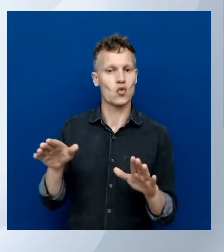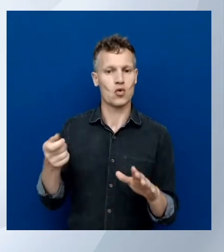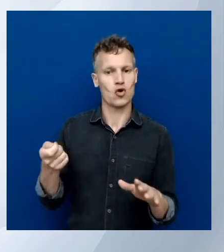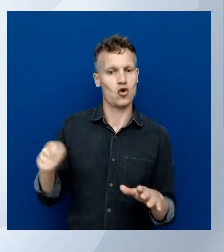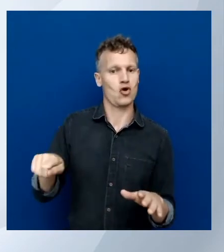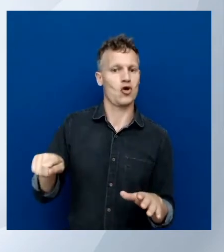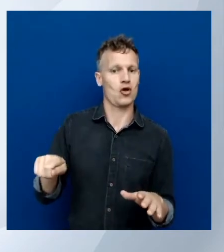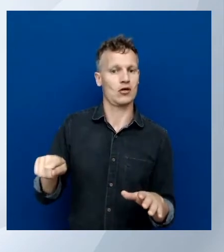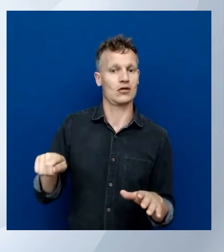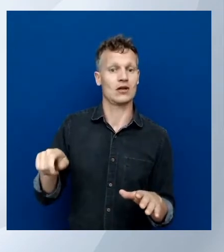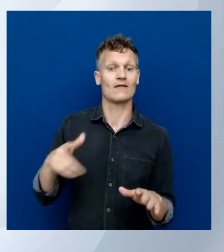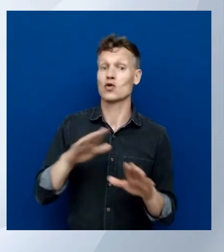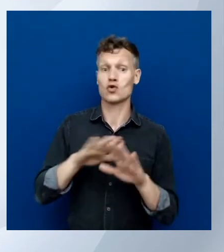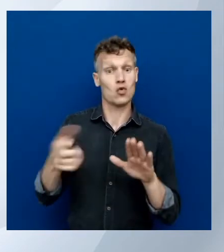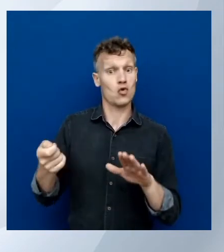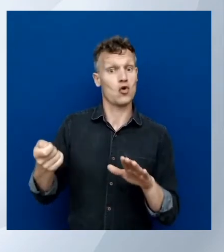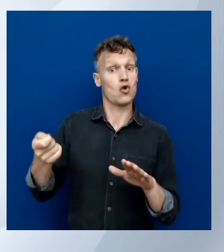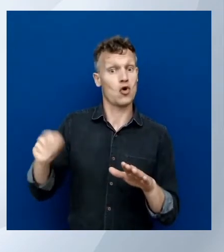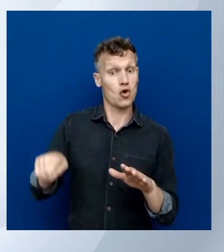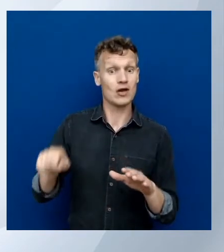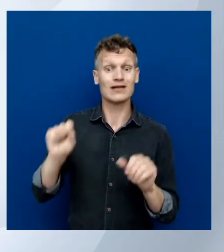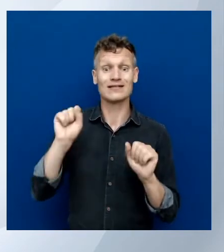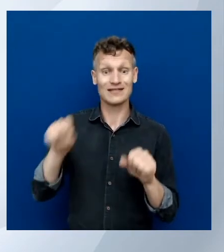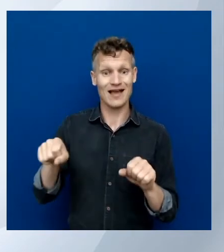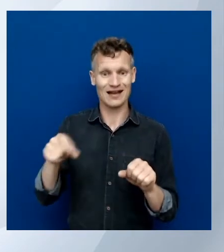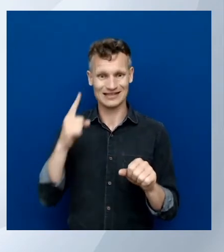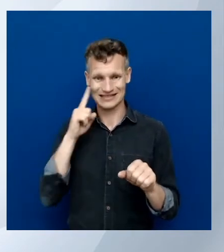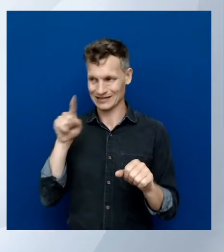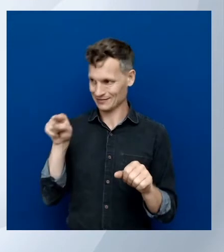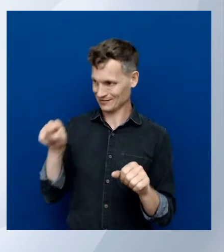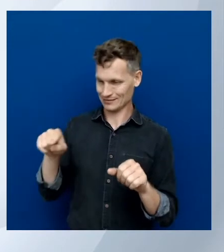can enable it by